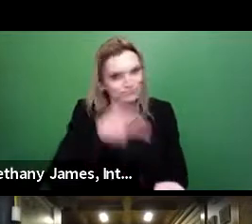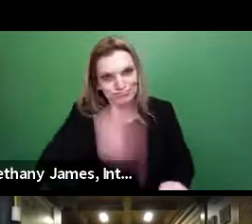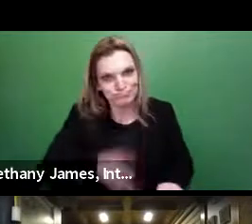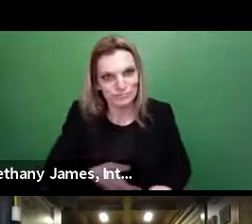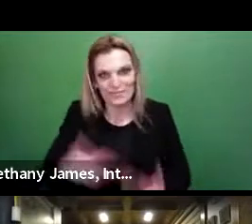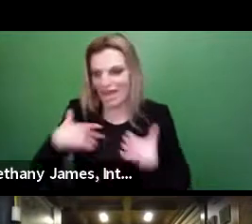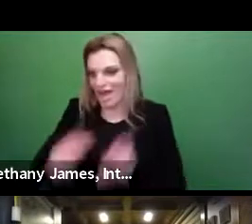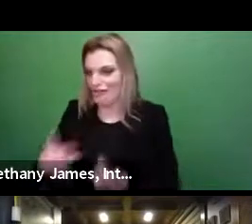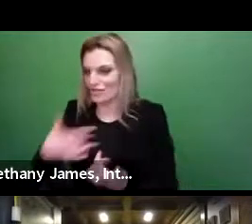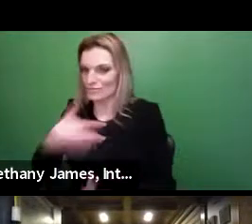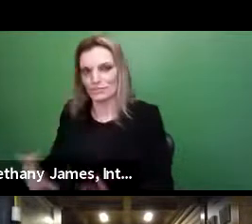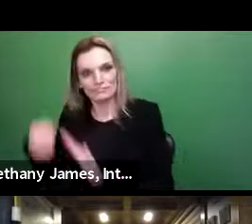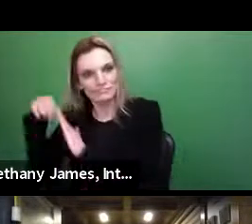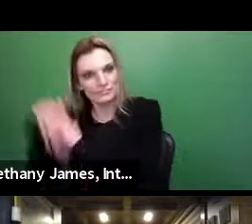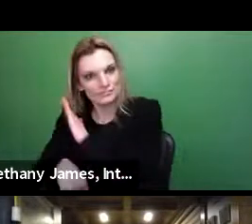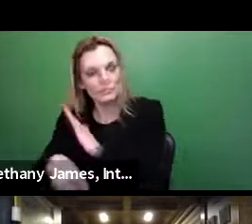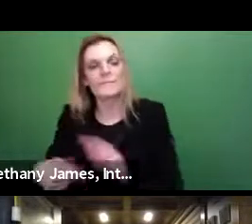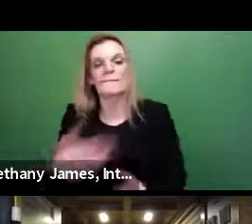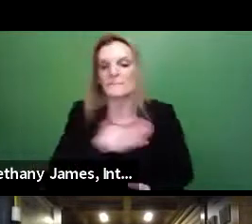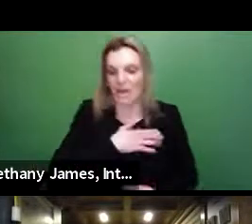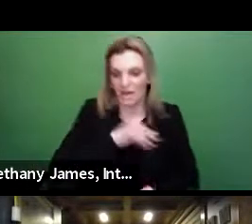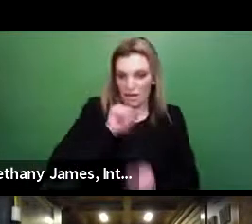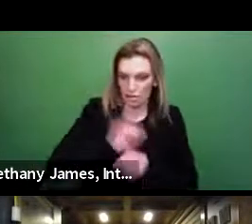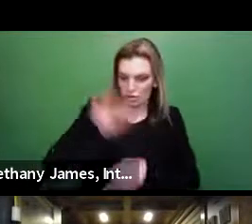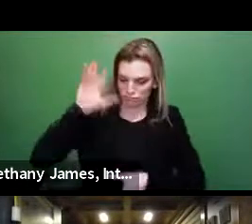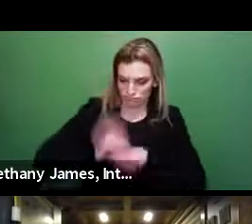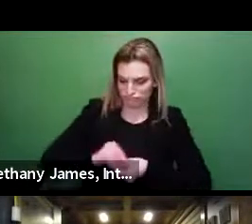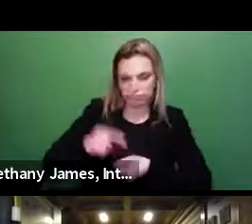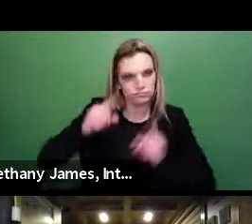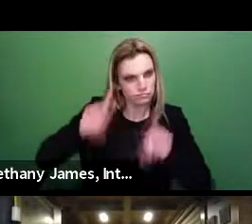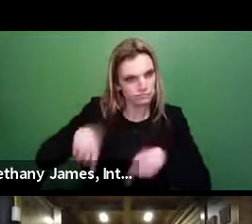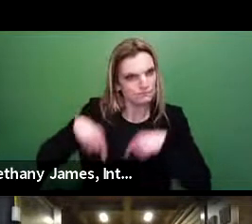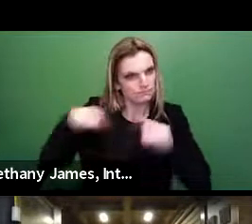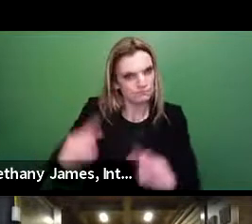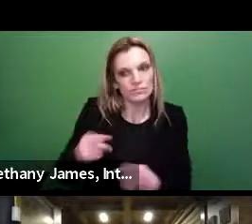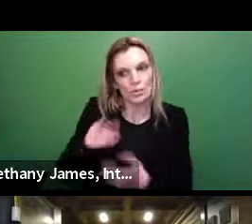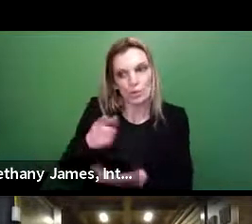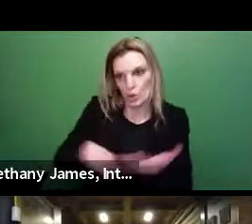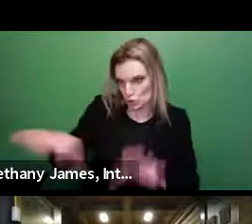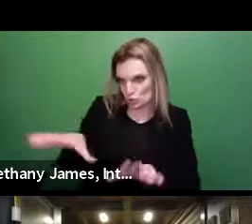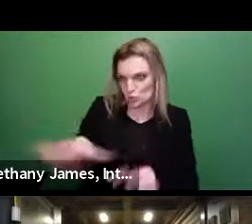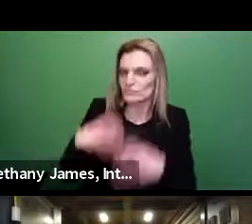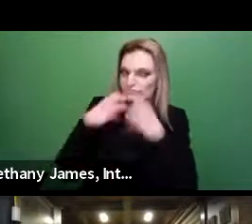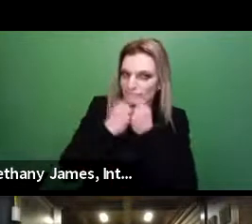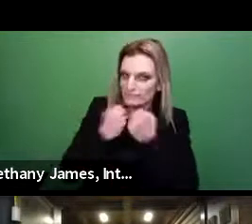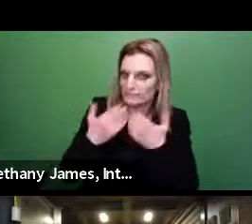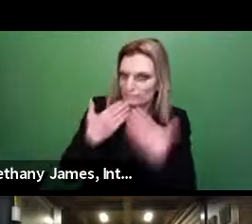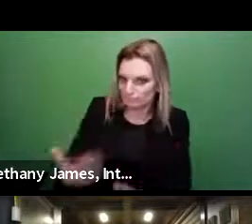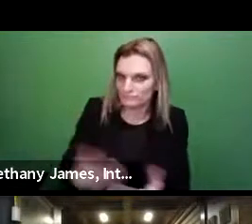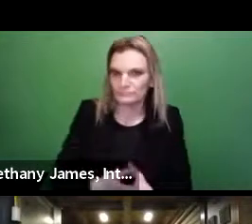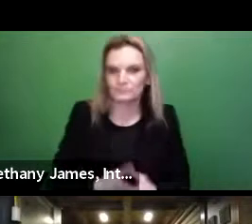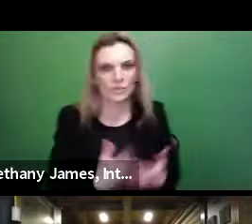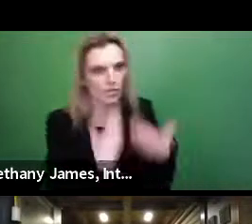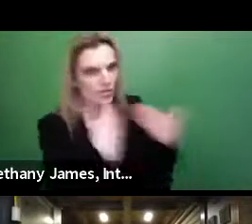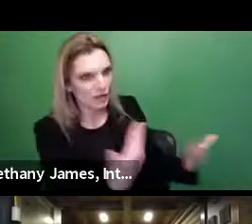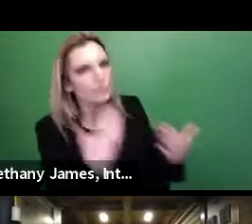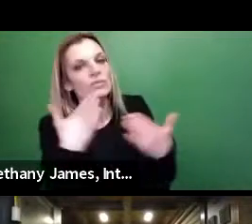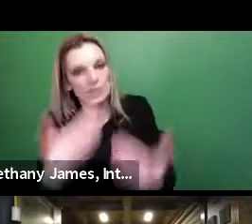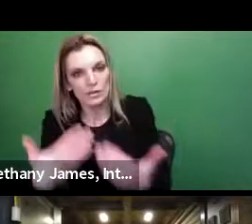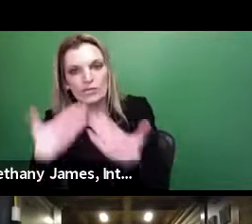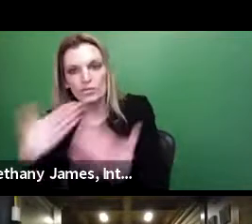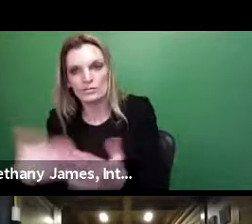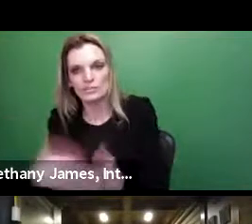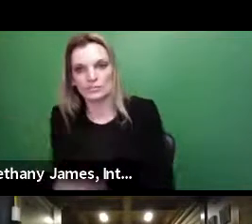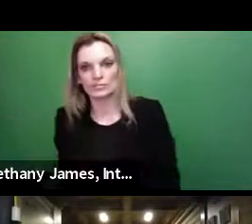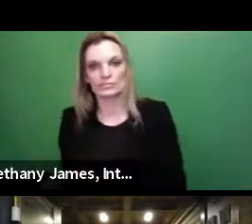can to help. This area is particularly dear to me, the work that you're doing. Thank you, Commissioner. Thank you, Commissioner. Thank you, Madam Chair.